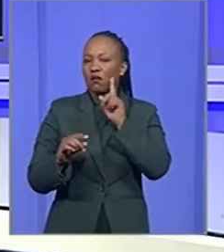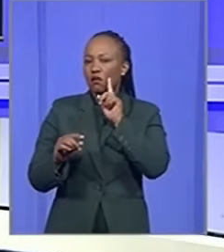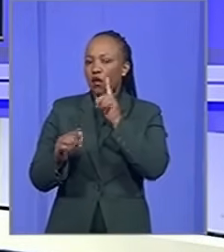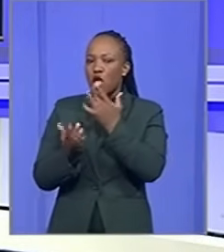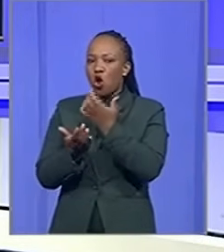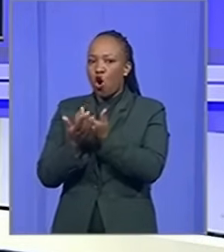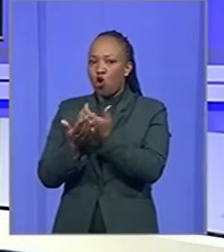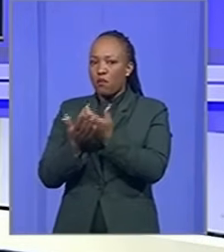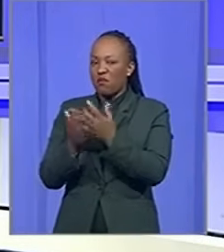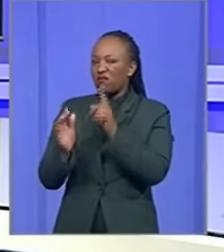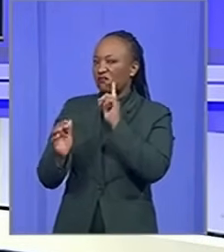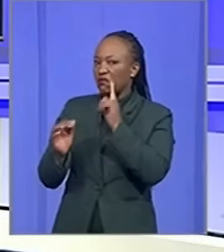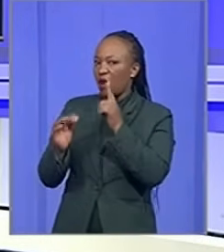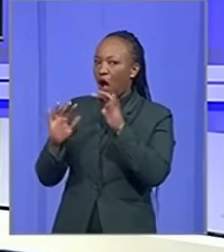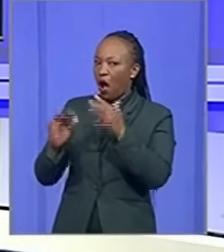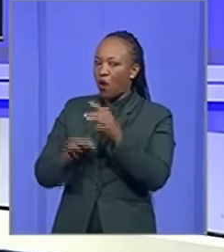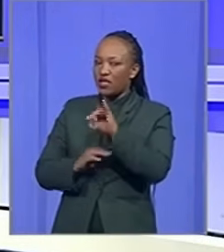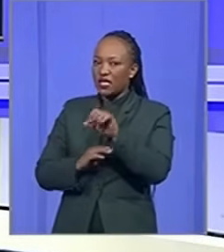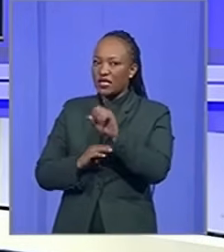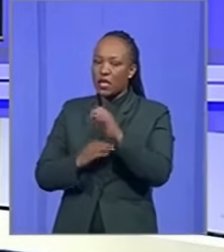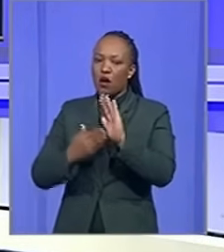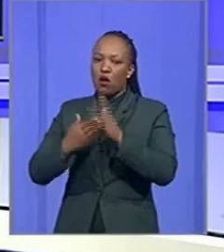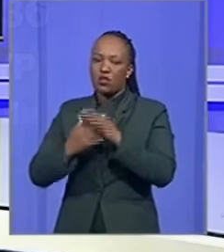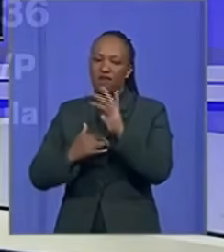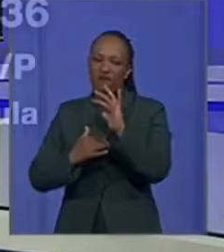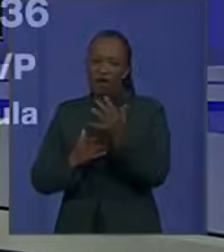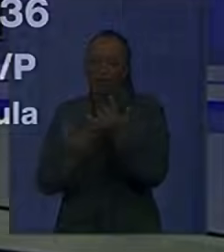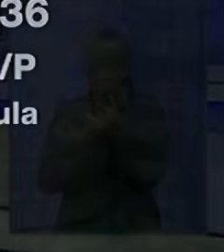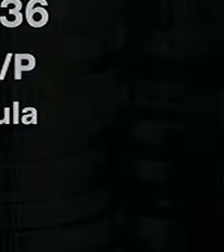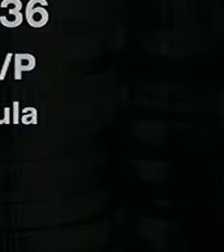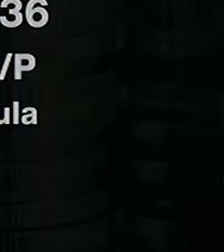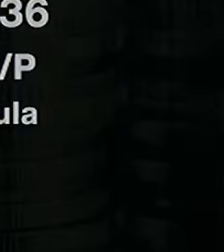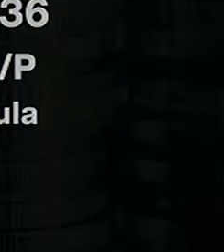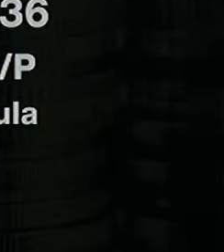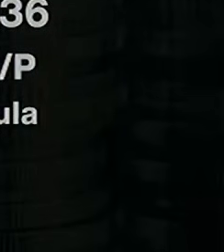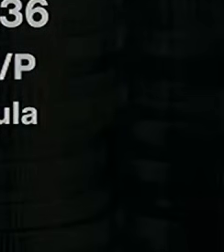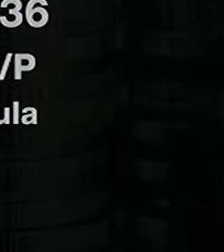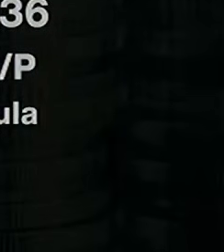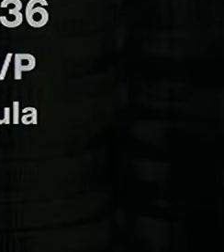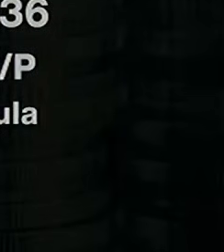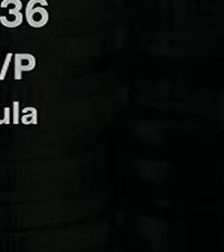jwang ha JSE e ne e kwala hore nya bohlano.